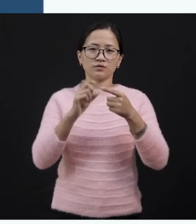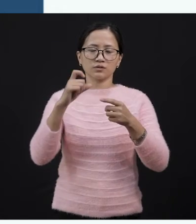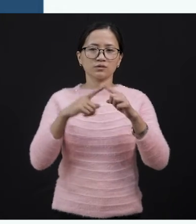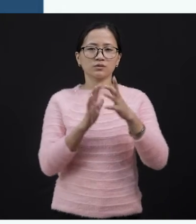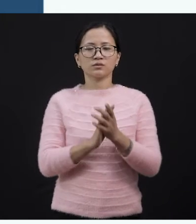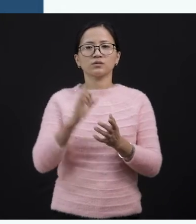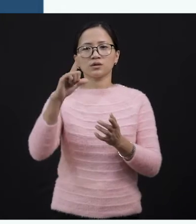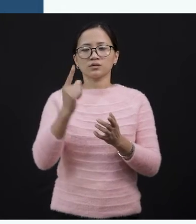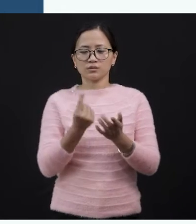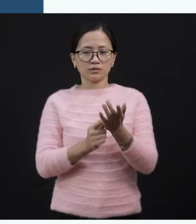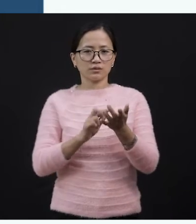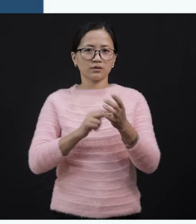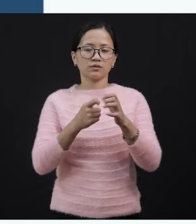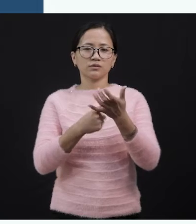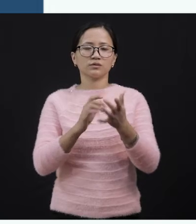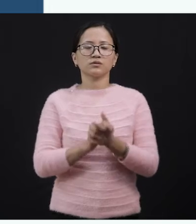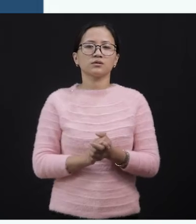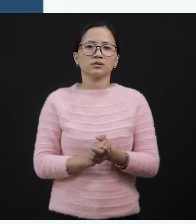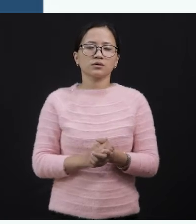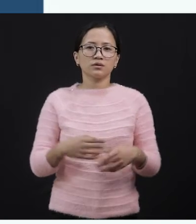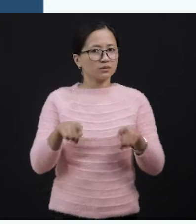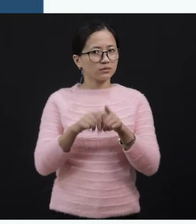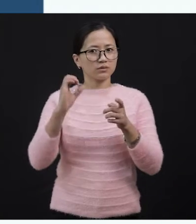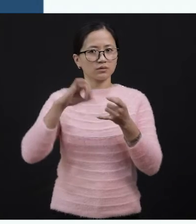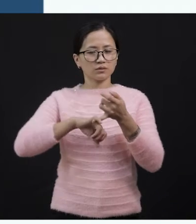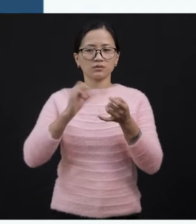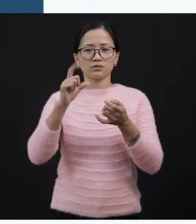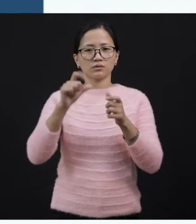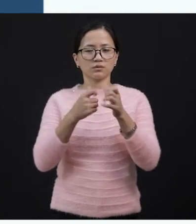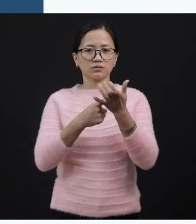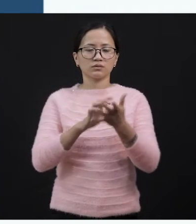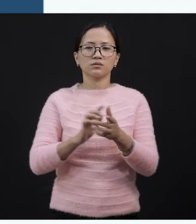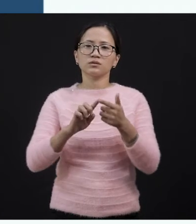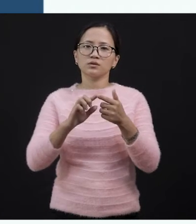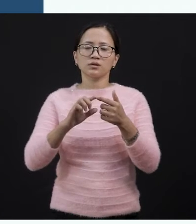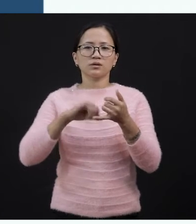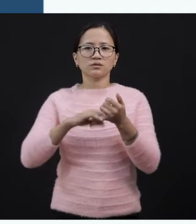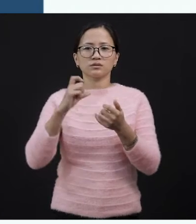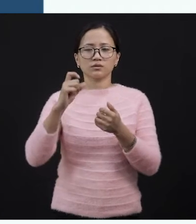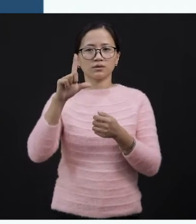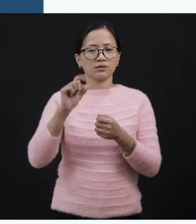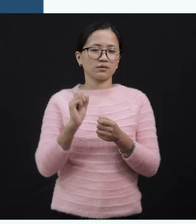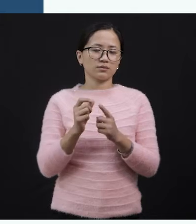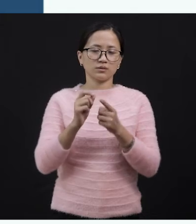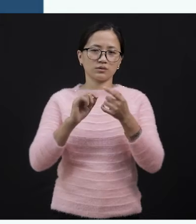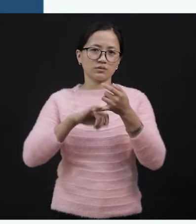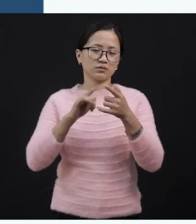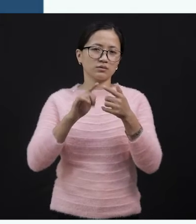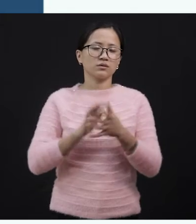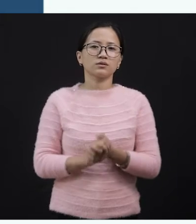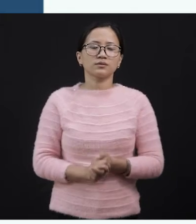there are lunar eclipse and solar eclipse. And we have discussed their effects as